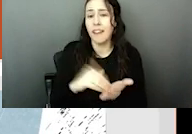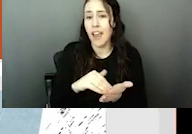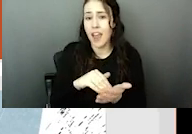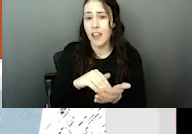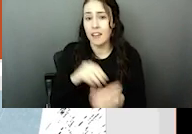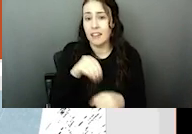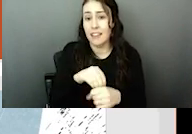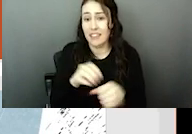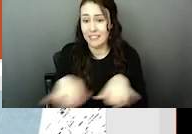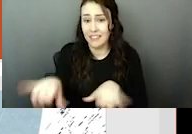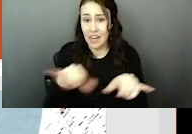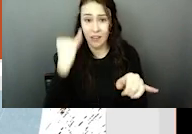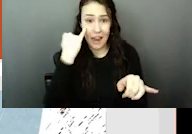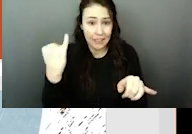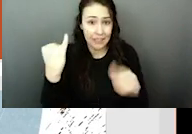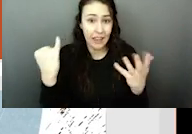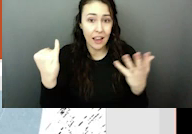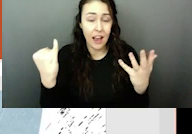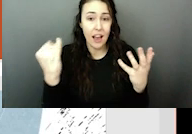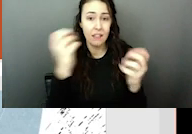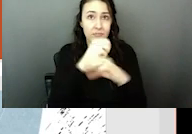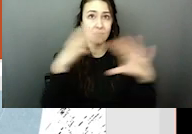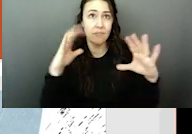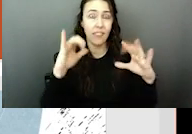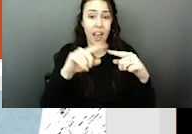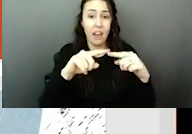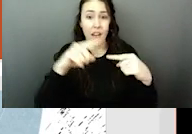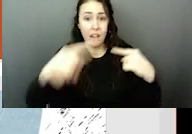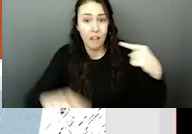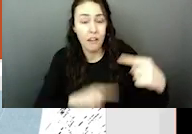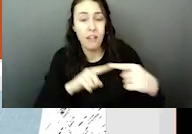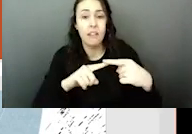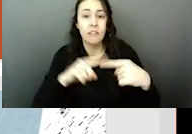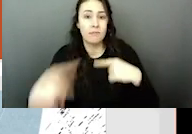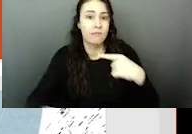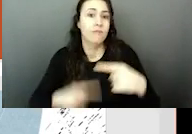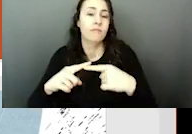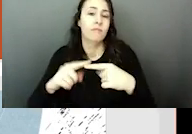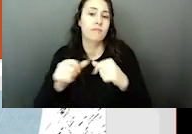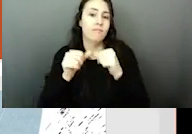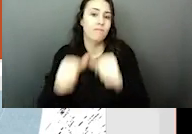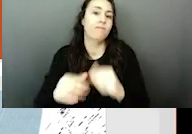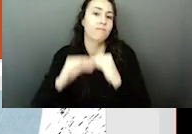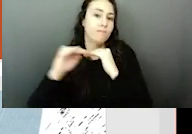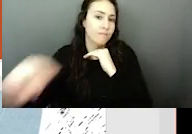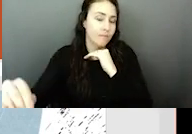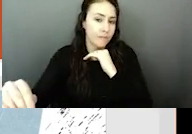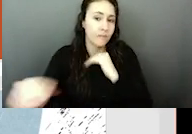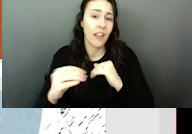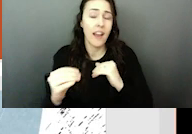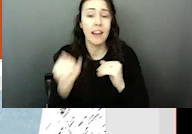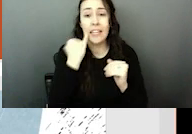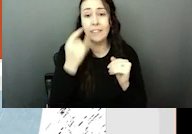is that cycle of spiraling forward is kind of baked in. And if you're